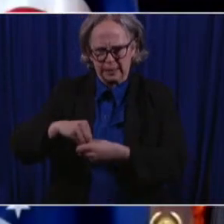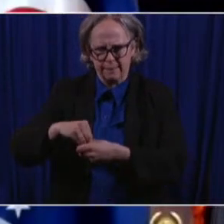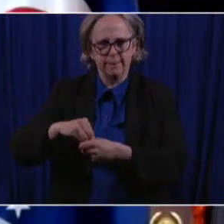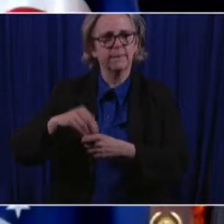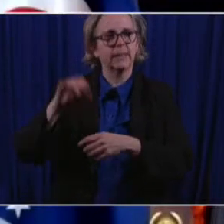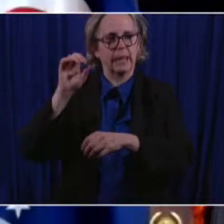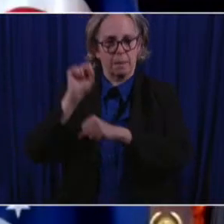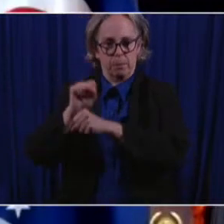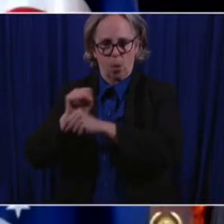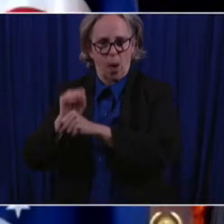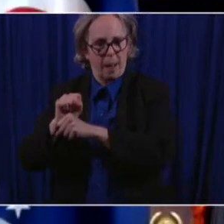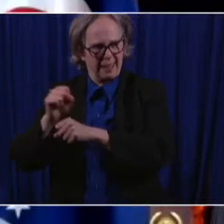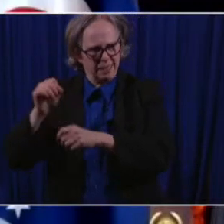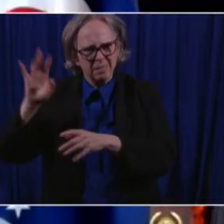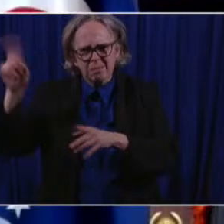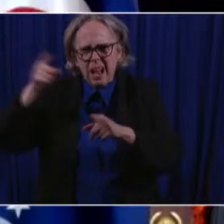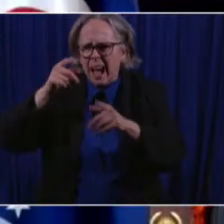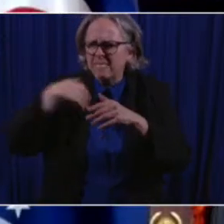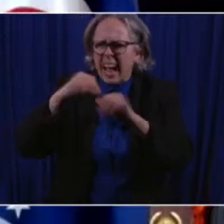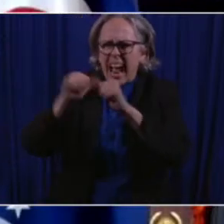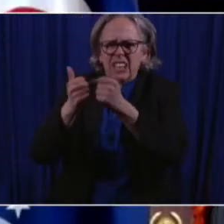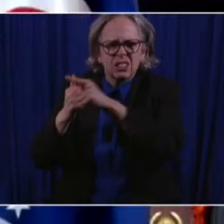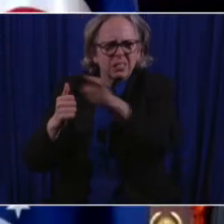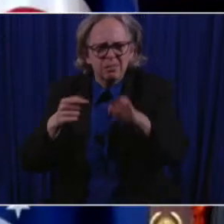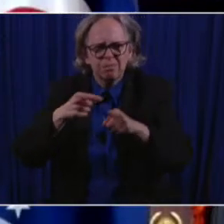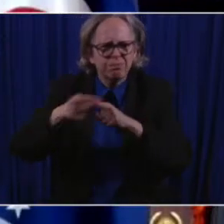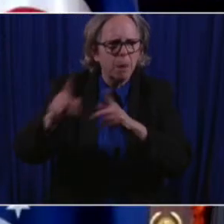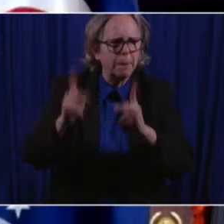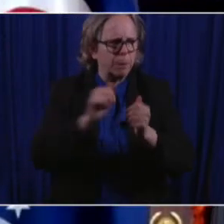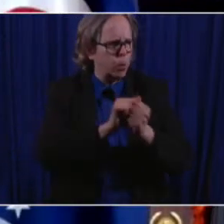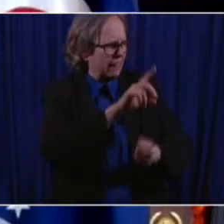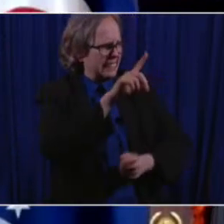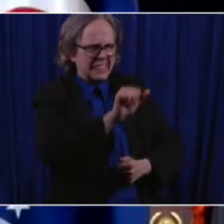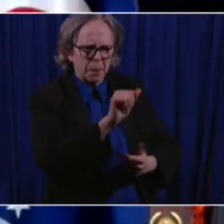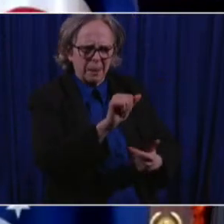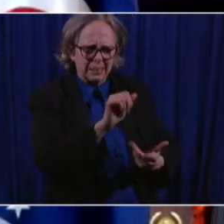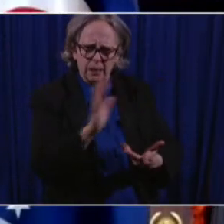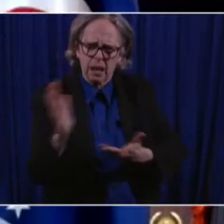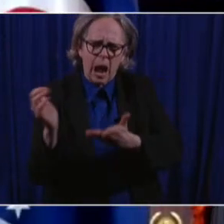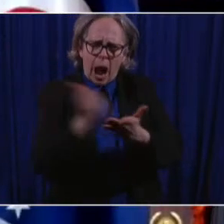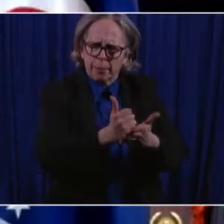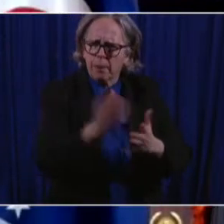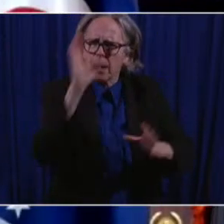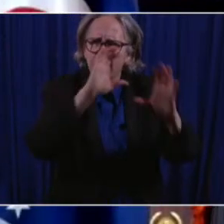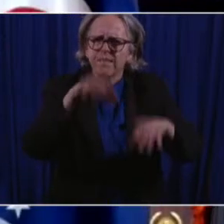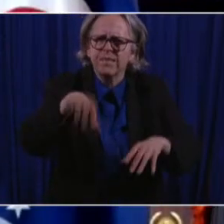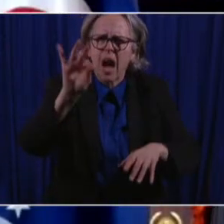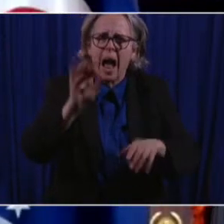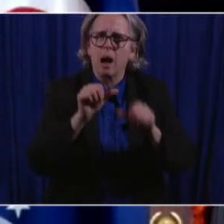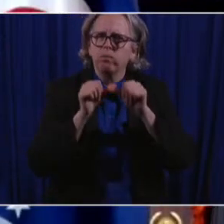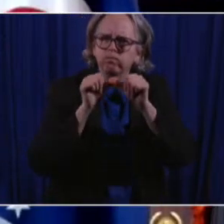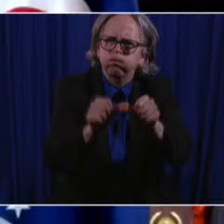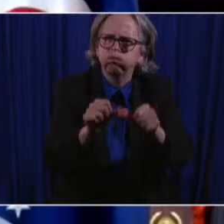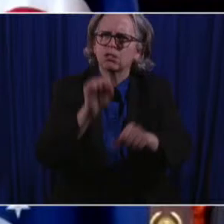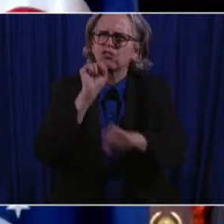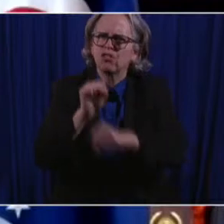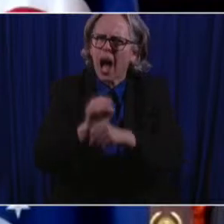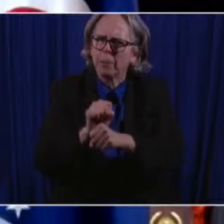disabilities get and keep jobs through vocational rehabilitation services. To put this in some perspective, there